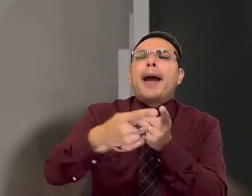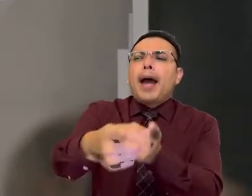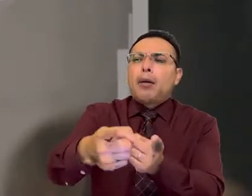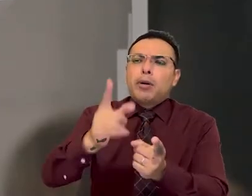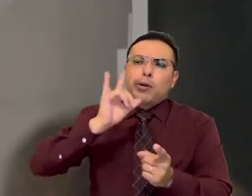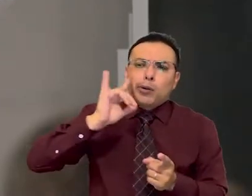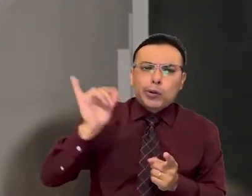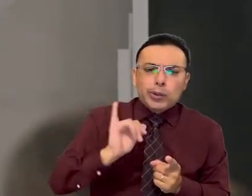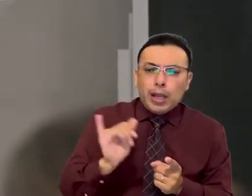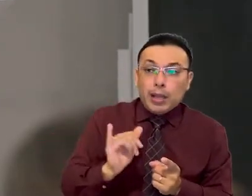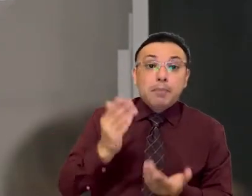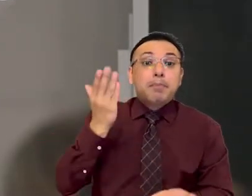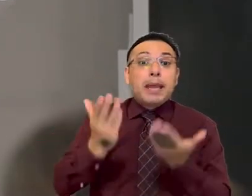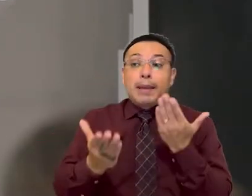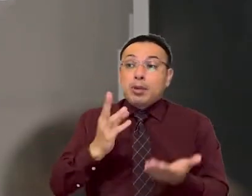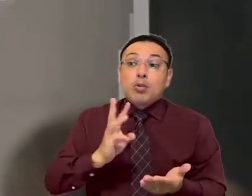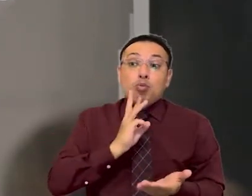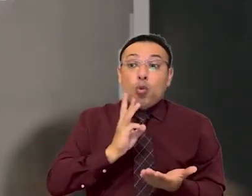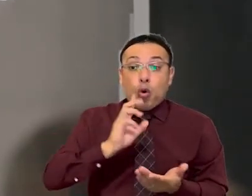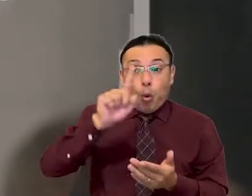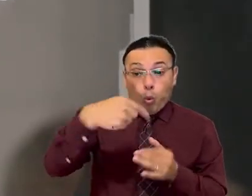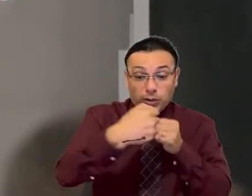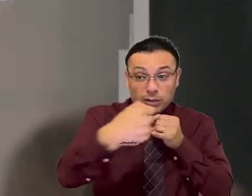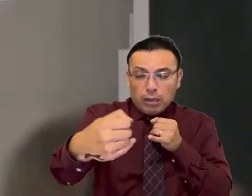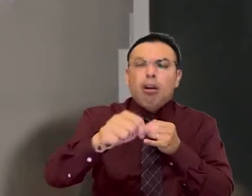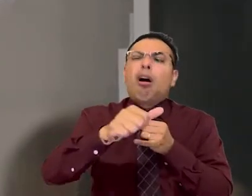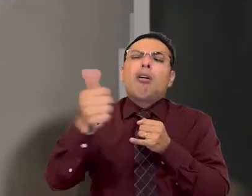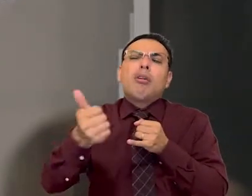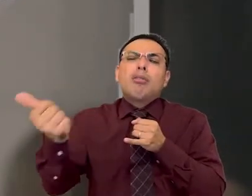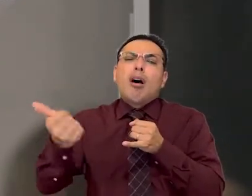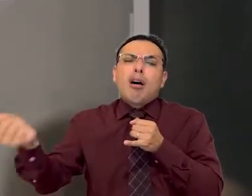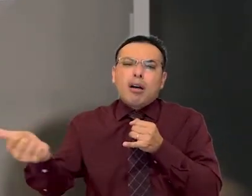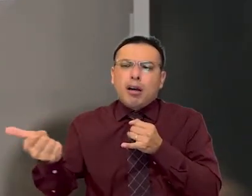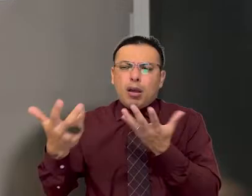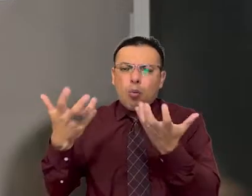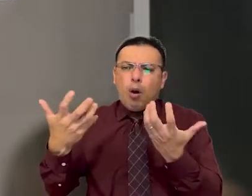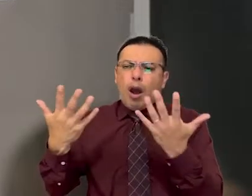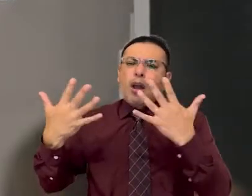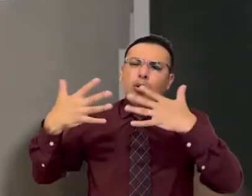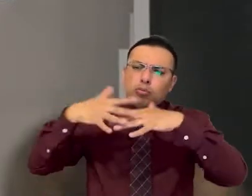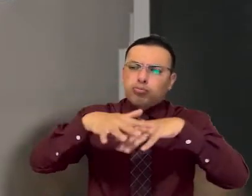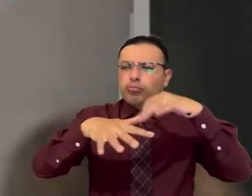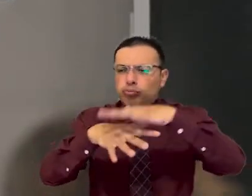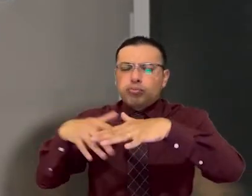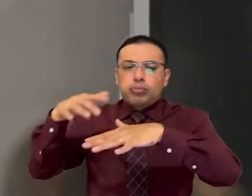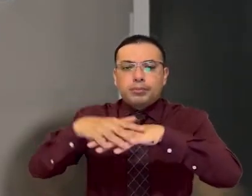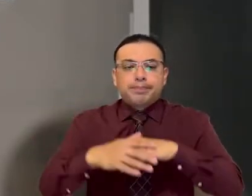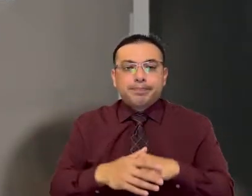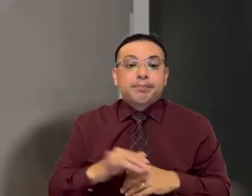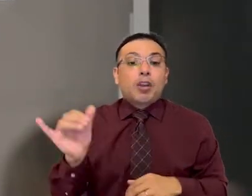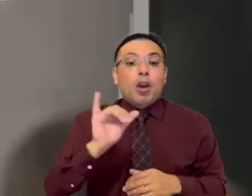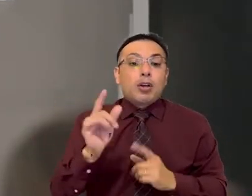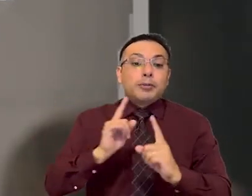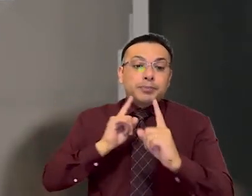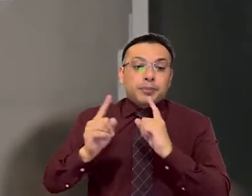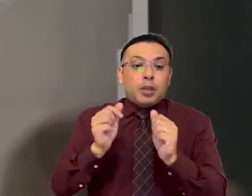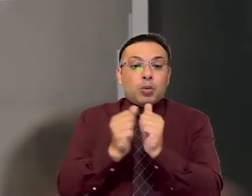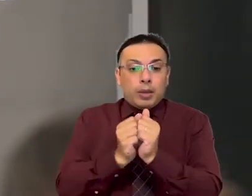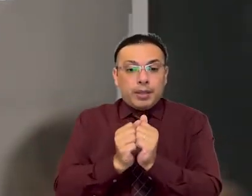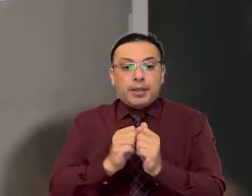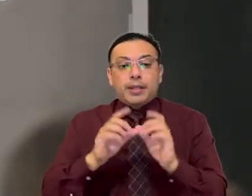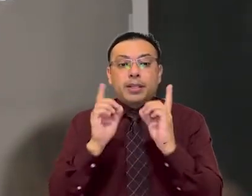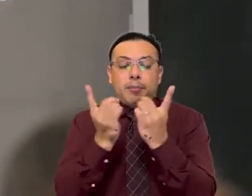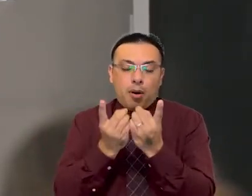in the water. And we have a continuing dialogue with the Department of Energy and Environmental Protection, with the University of Connecticut, the